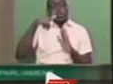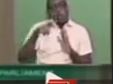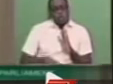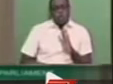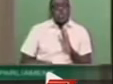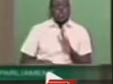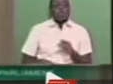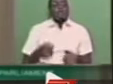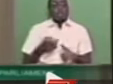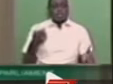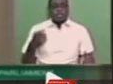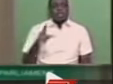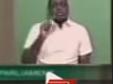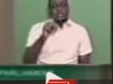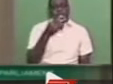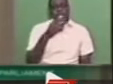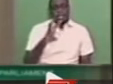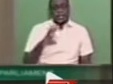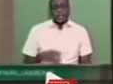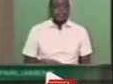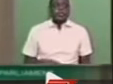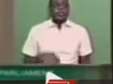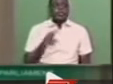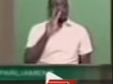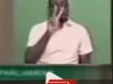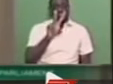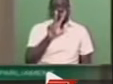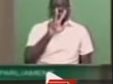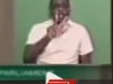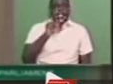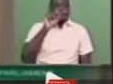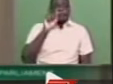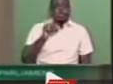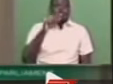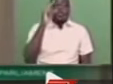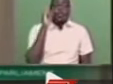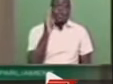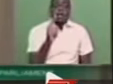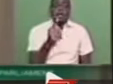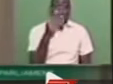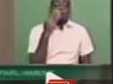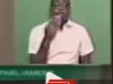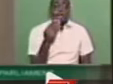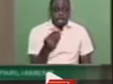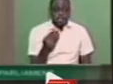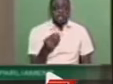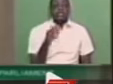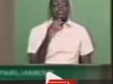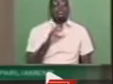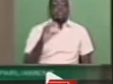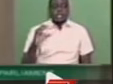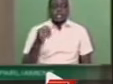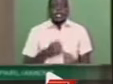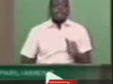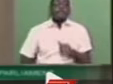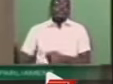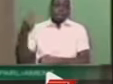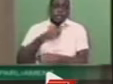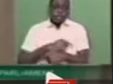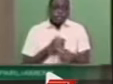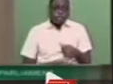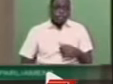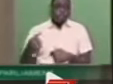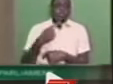a mere 3.1 billion standard cubic feet per day. So that too is falling. The report goes on to say